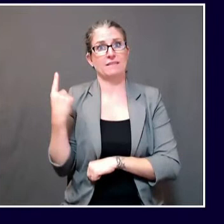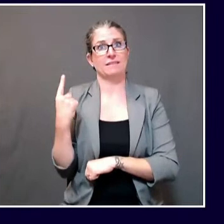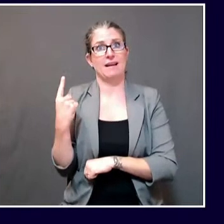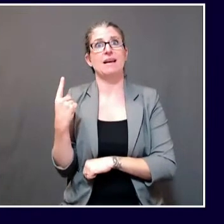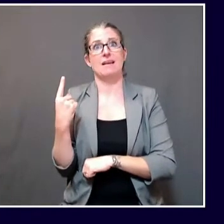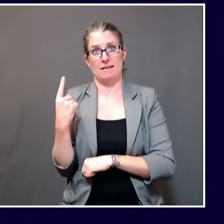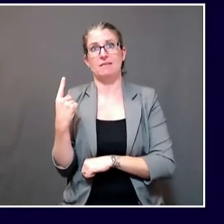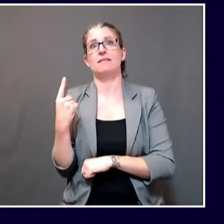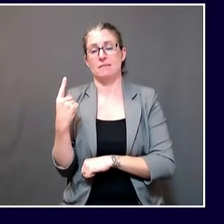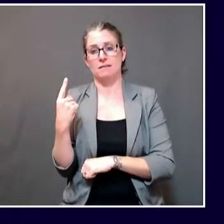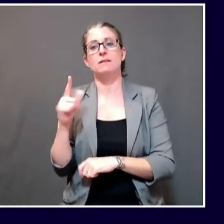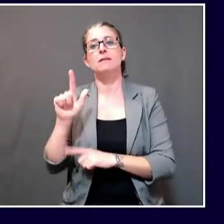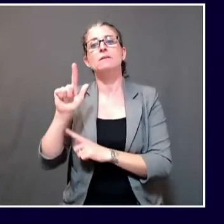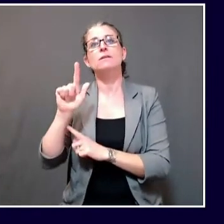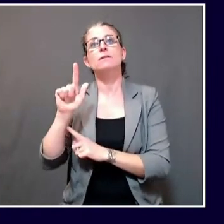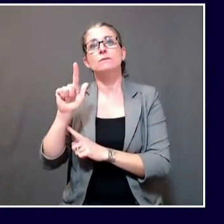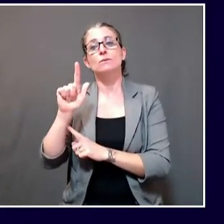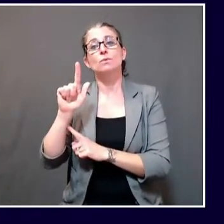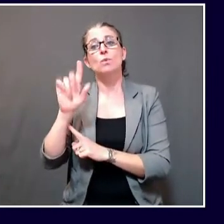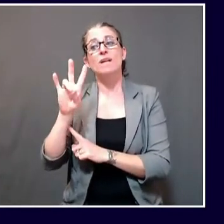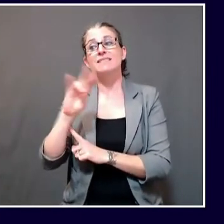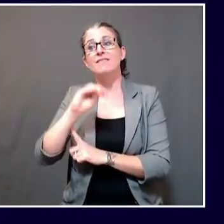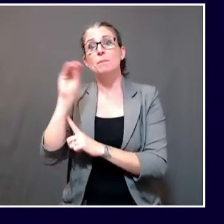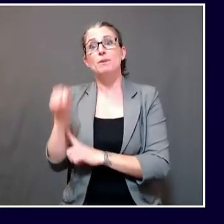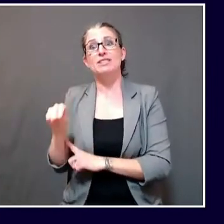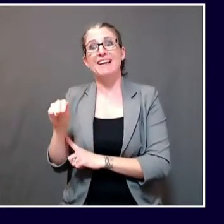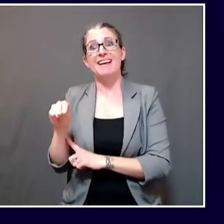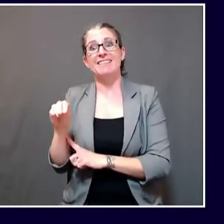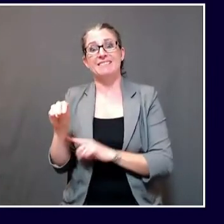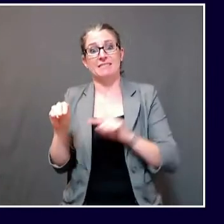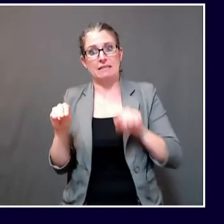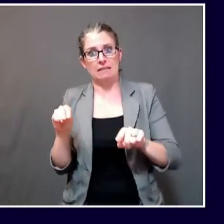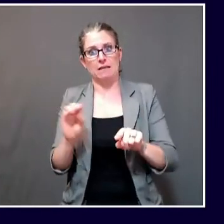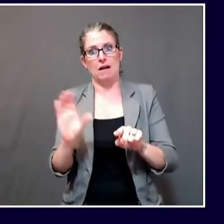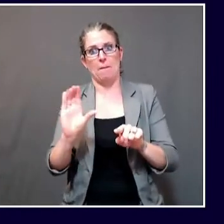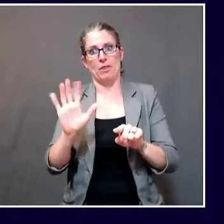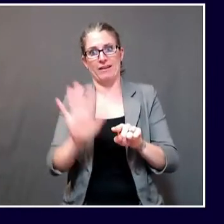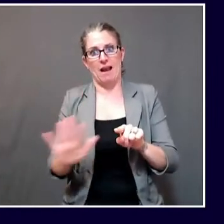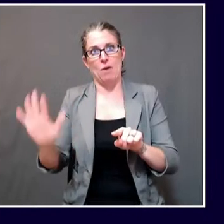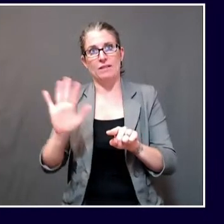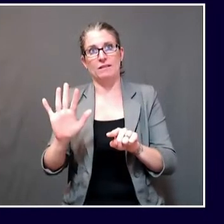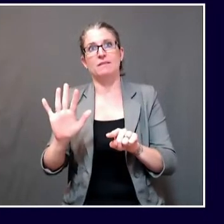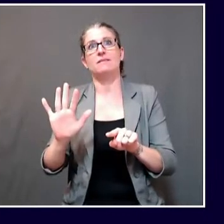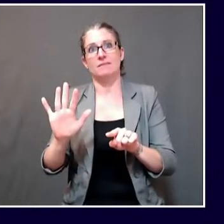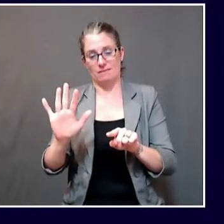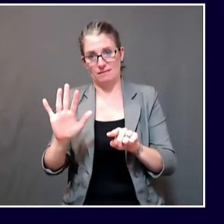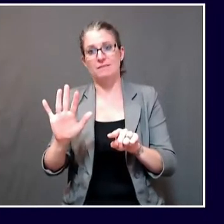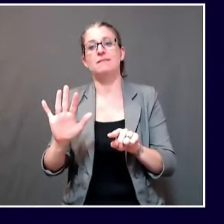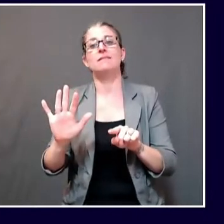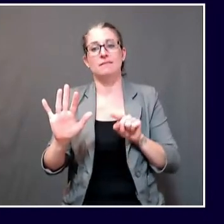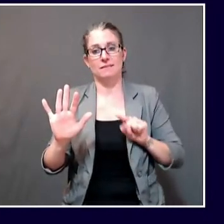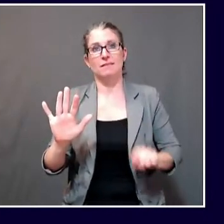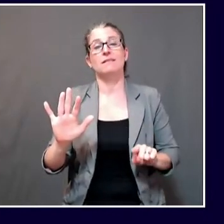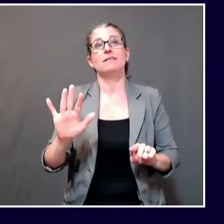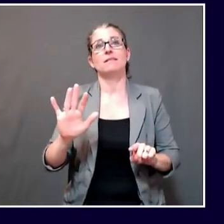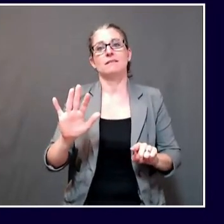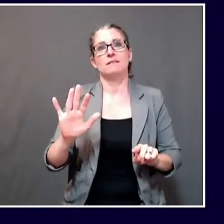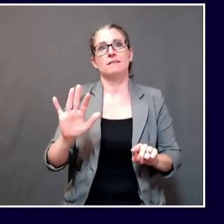25% of the new cases have been from York County, and 16% of the cases from Kennebec County.